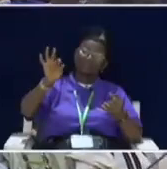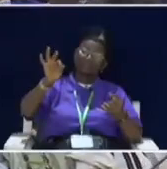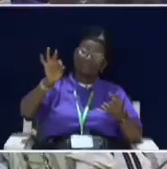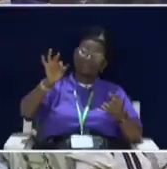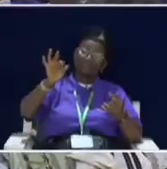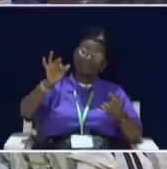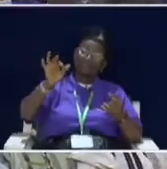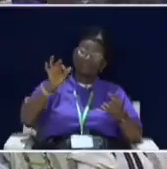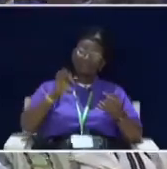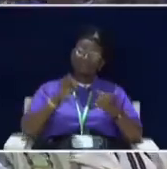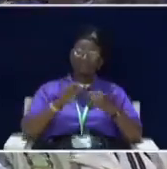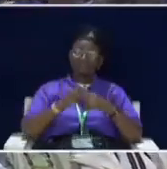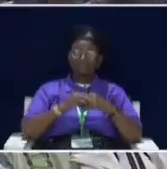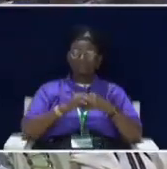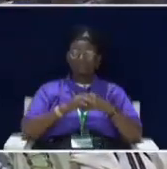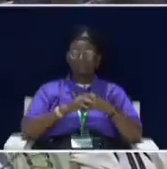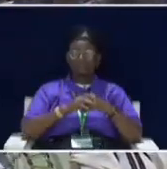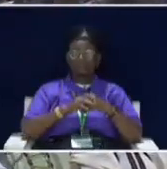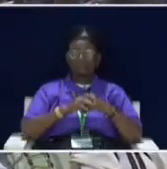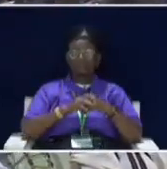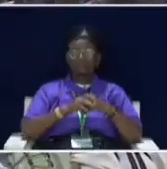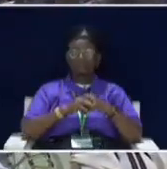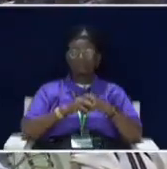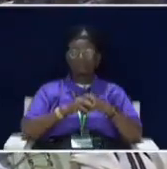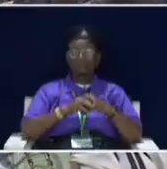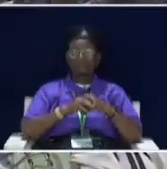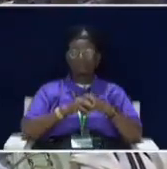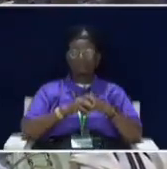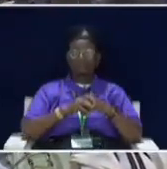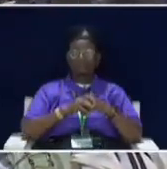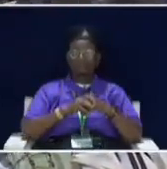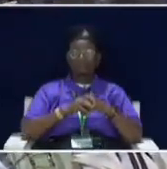Exodus ori ikokodilogun.